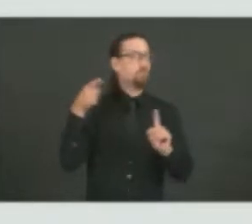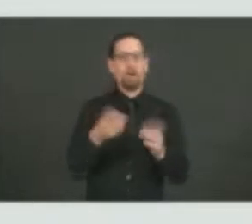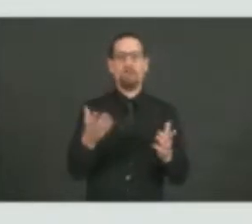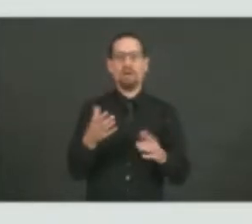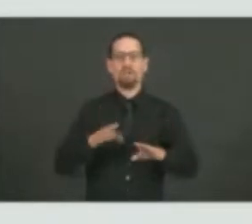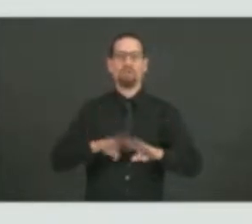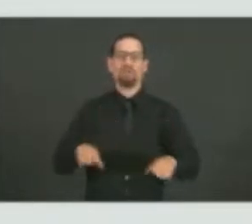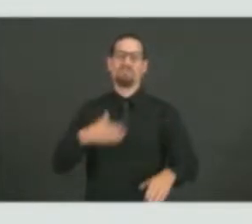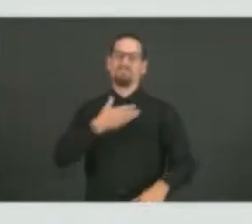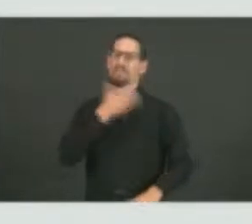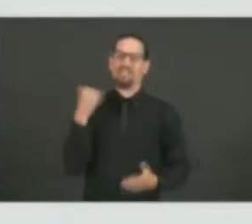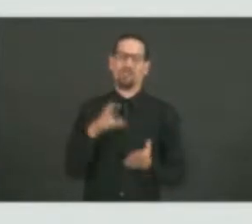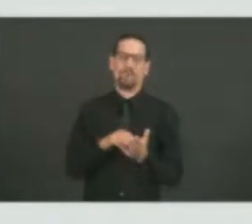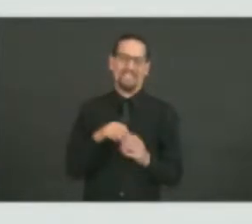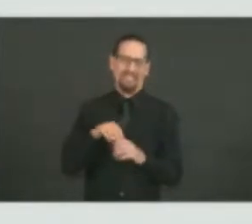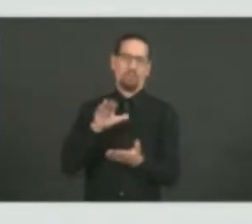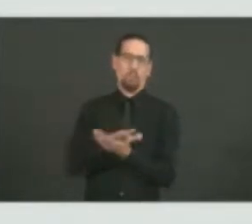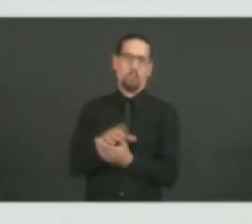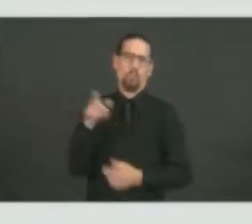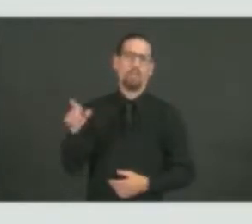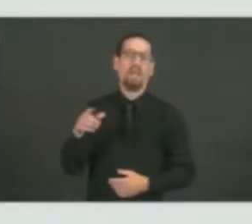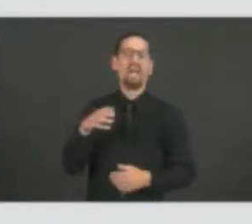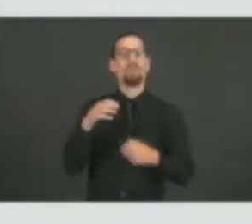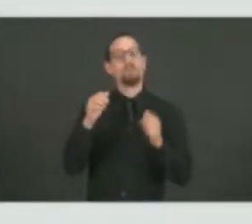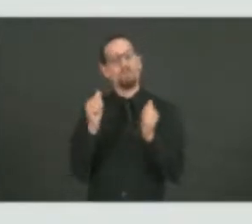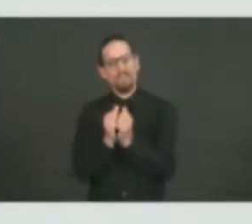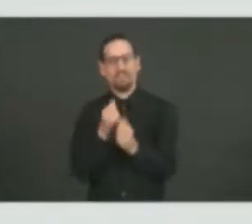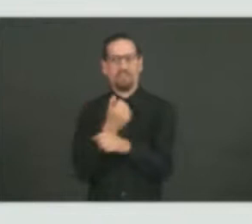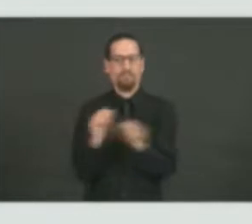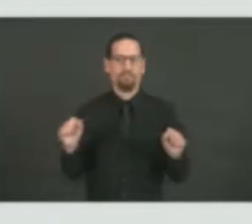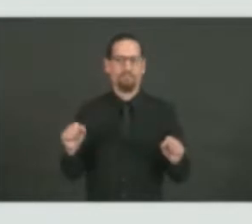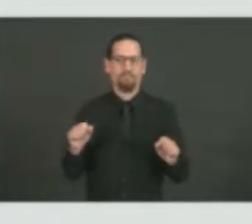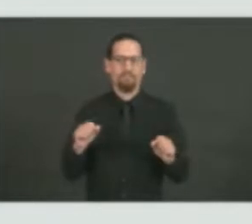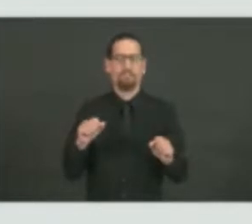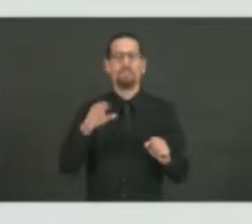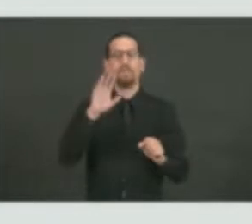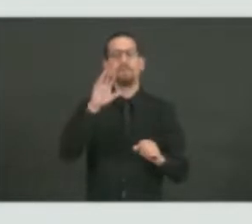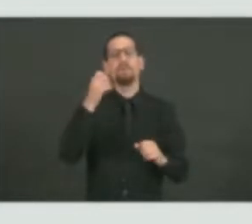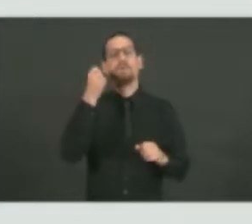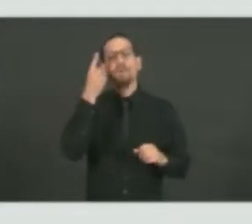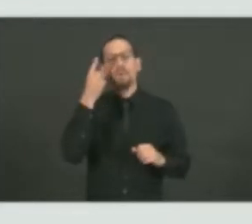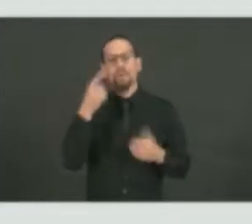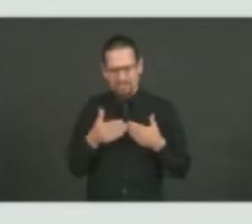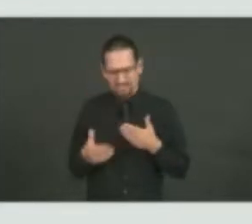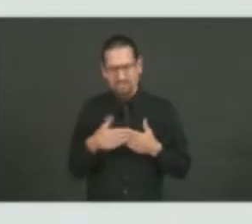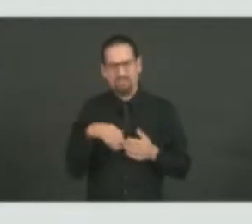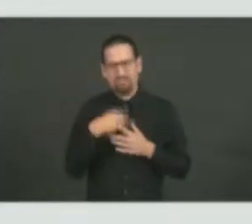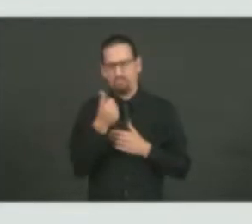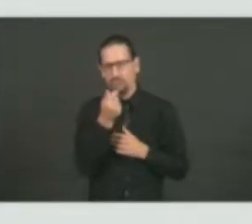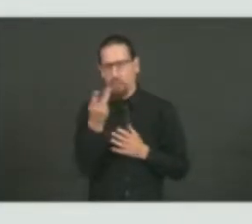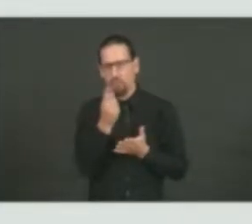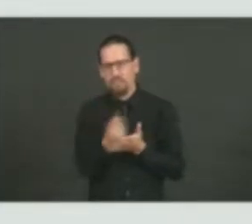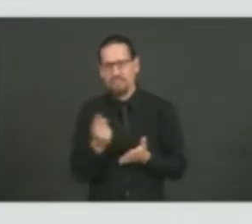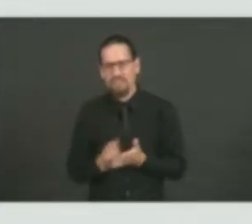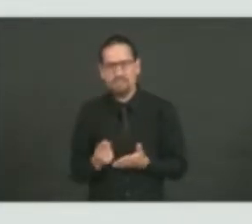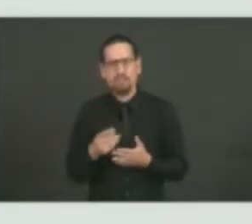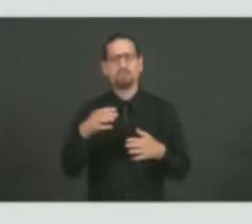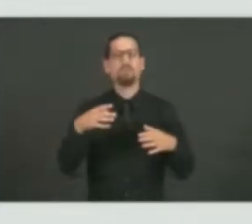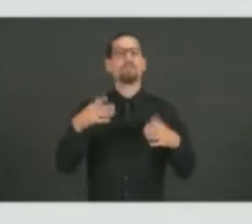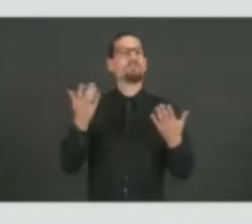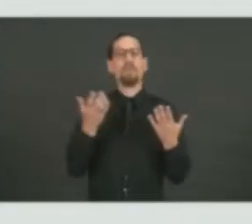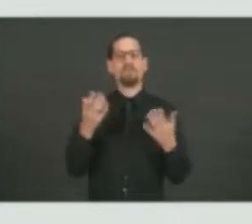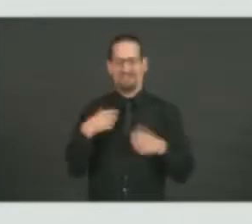we work hard over the next few weeks to make that happen? Be flexible, be patient, be